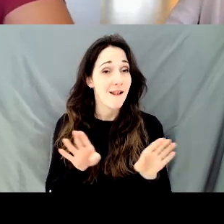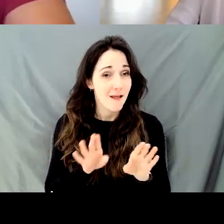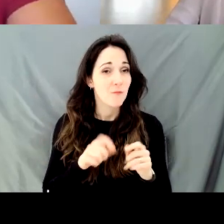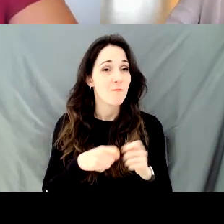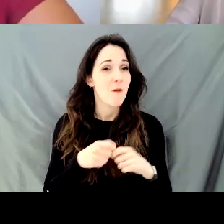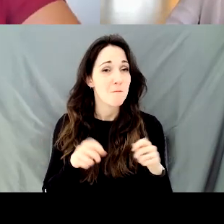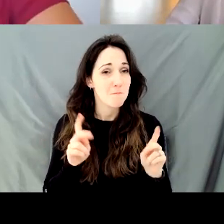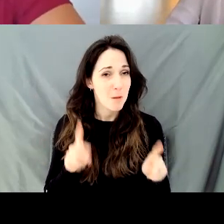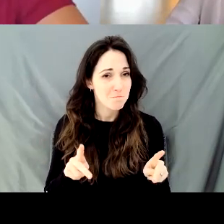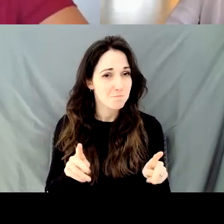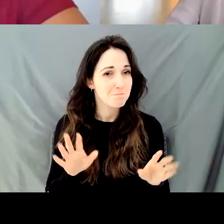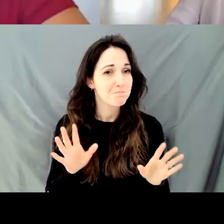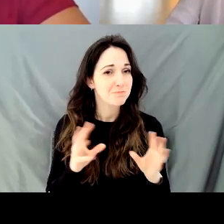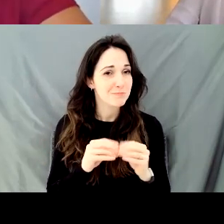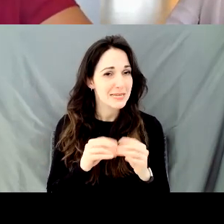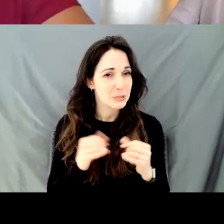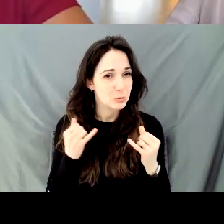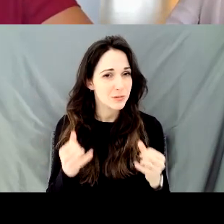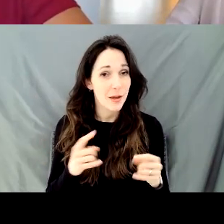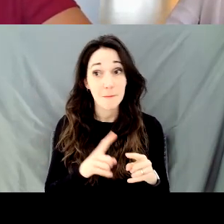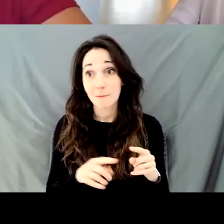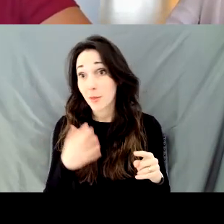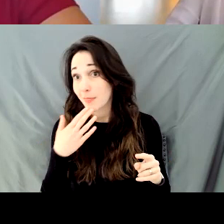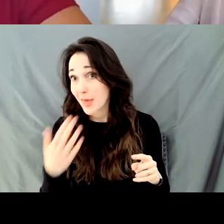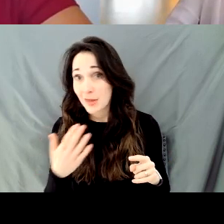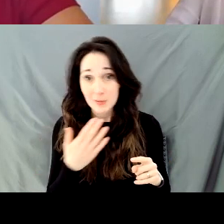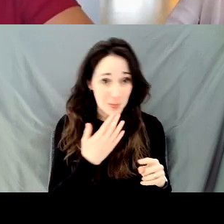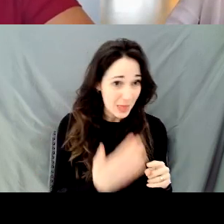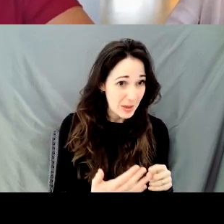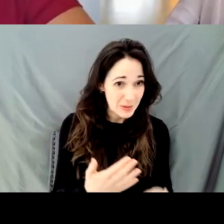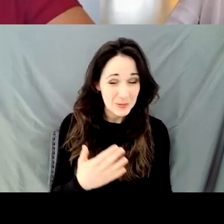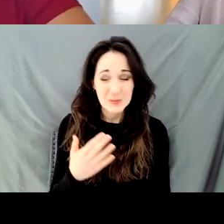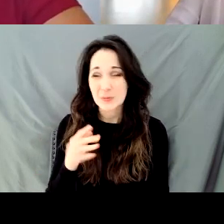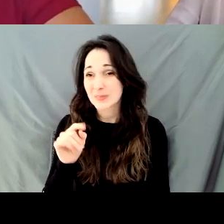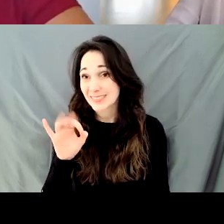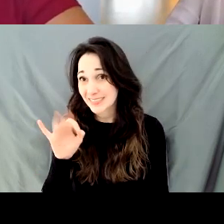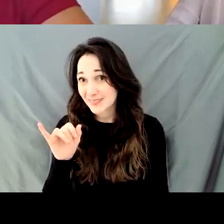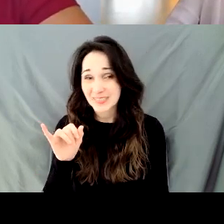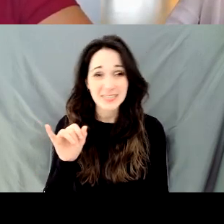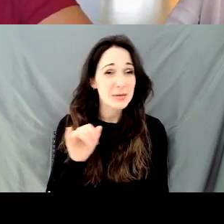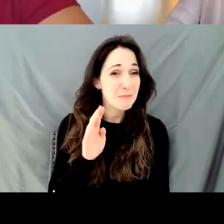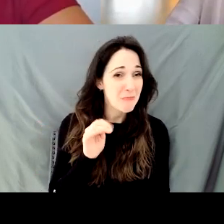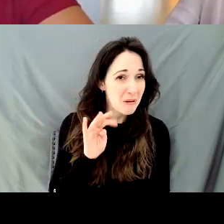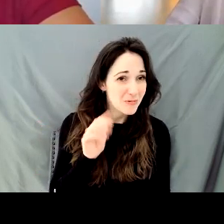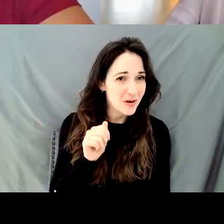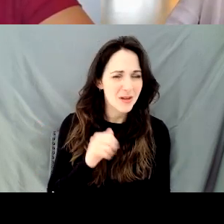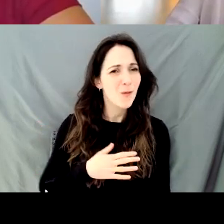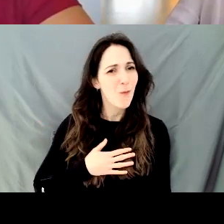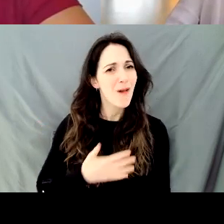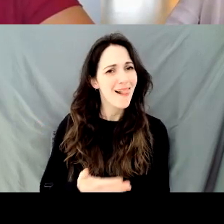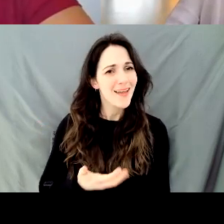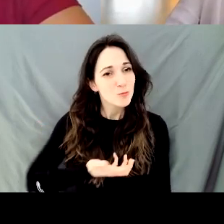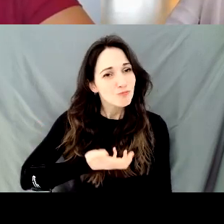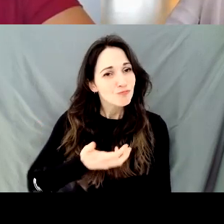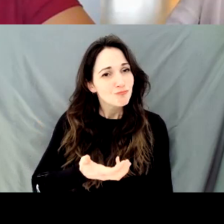So thank you both, Tiffany and Barbara, for being willing participants and sharing a little piece